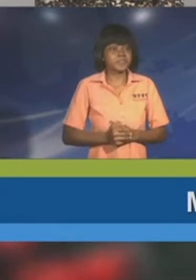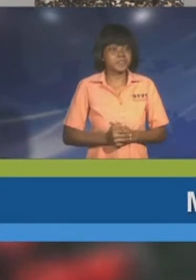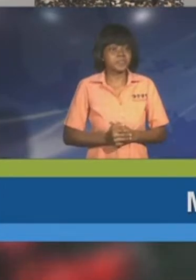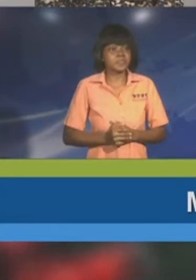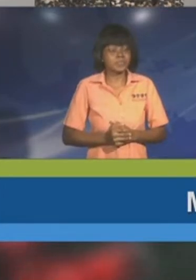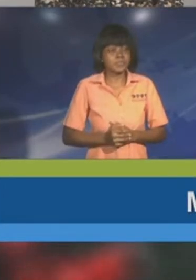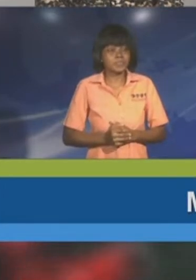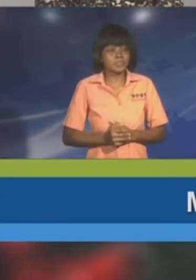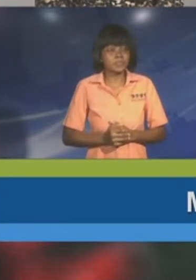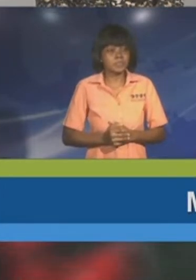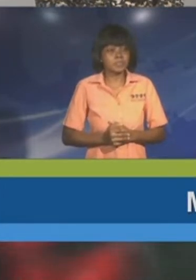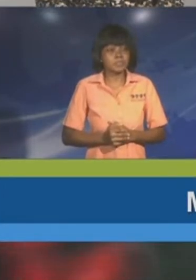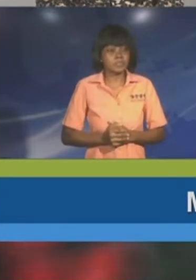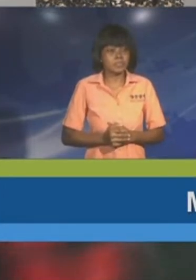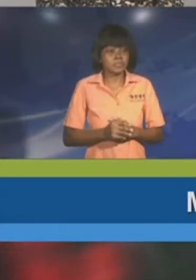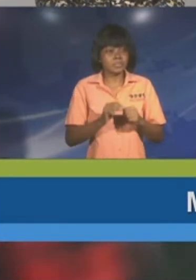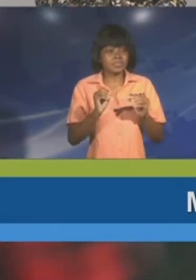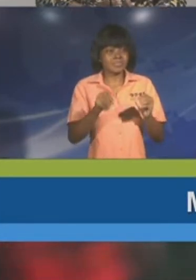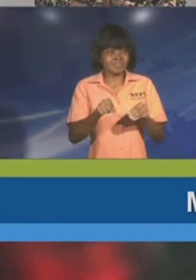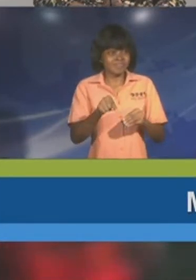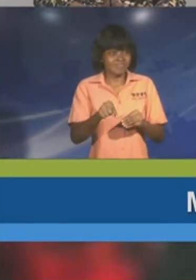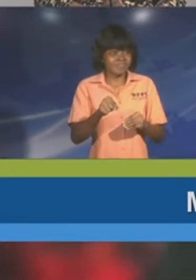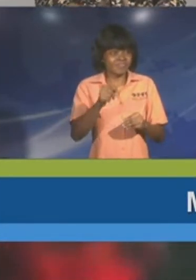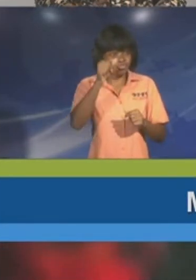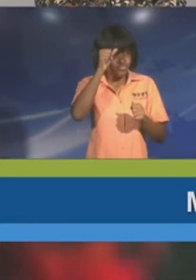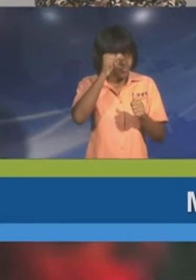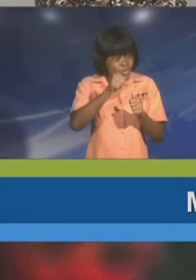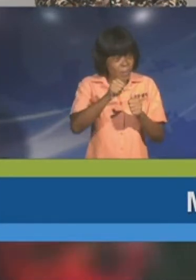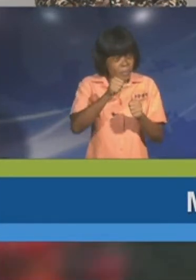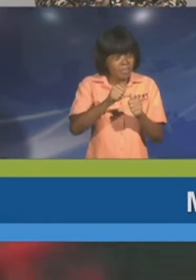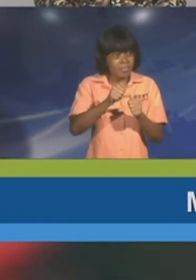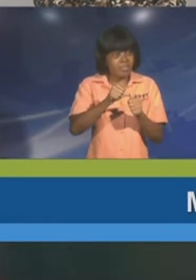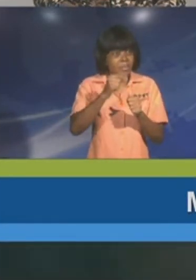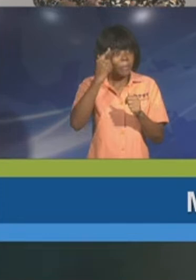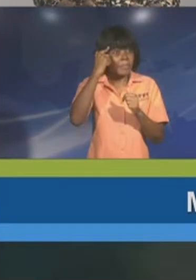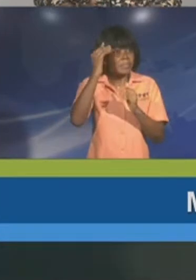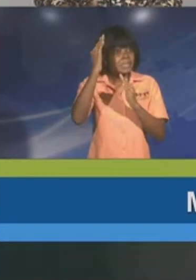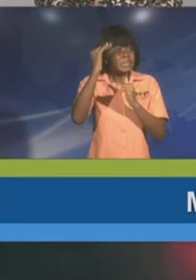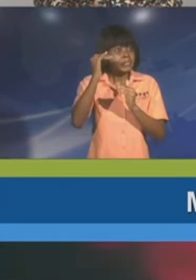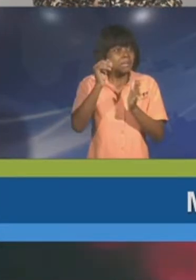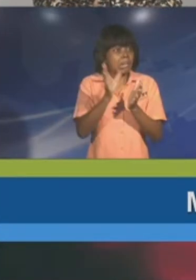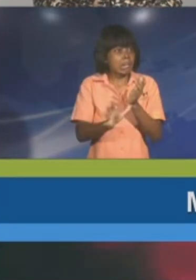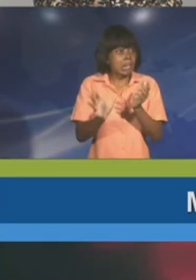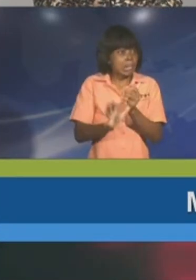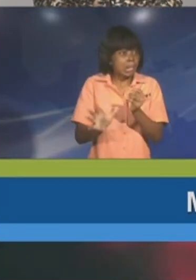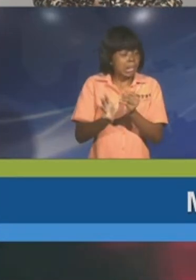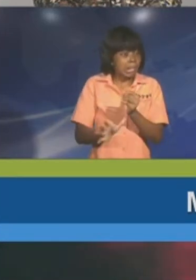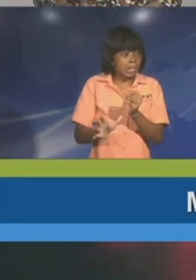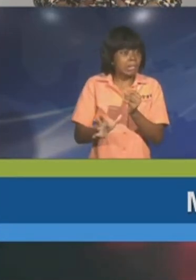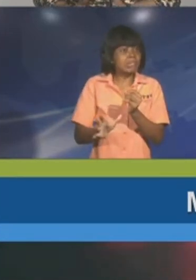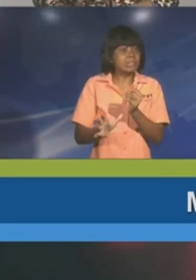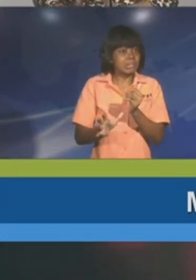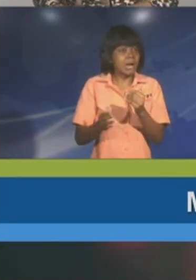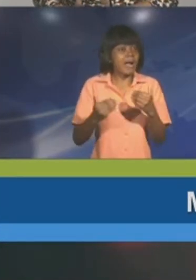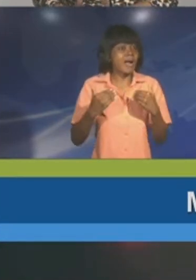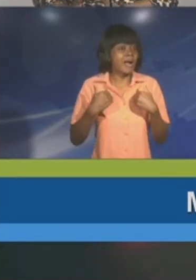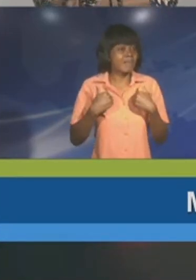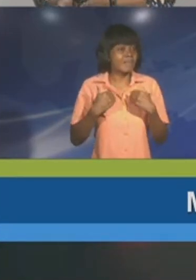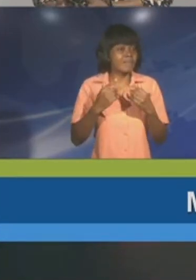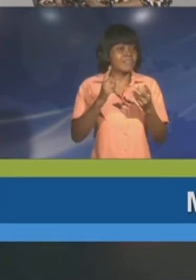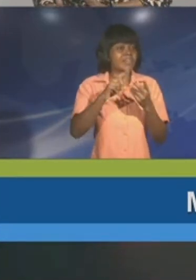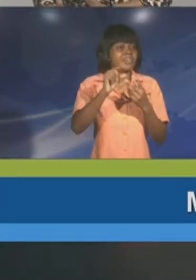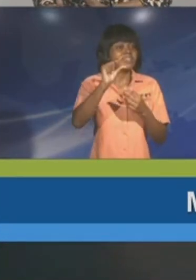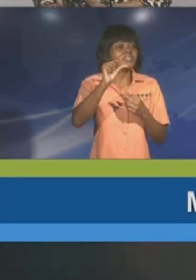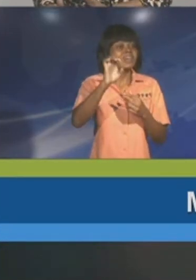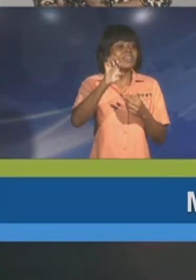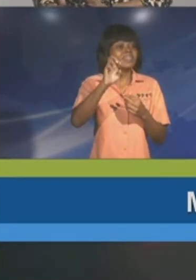the diarrhea, so look out for having your G-Sol, your Pedialyte, your watered down Gatorade, and have access to your